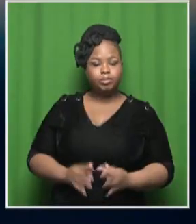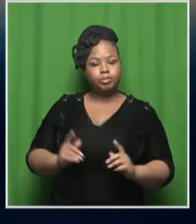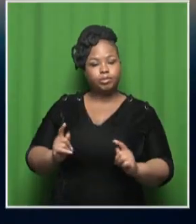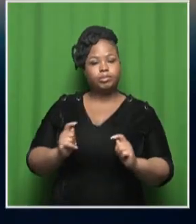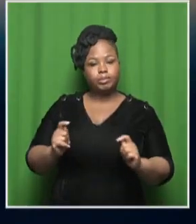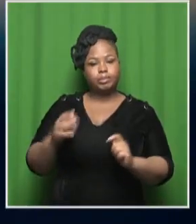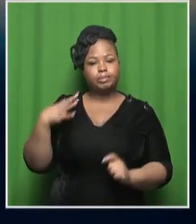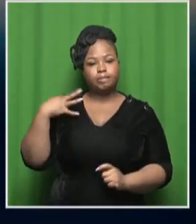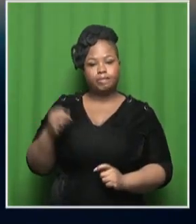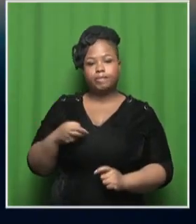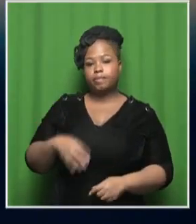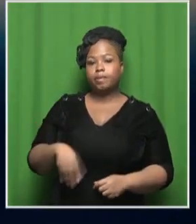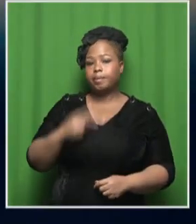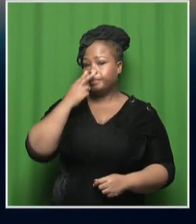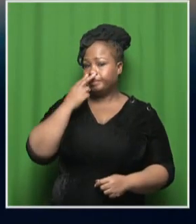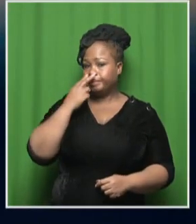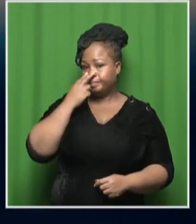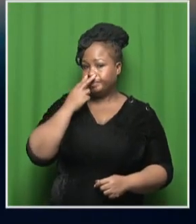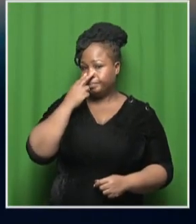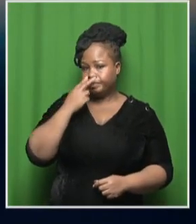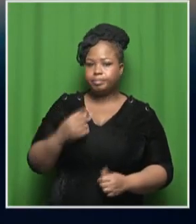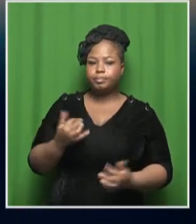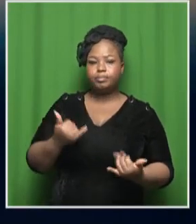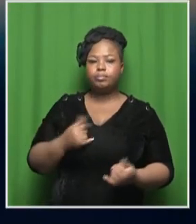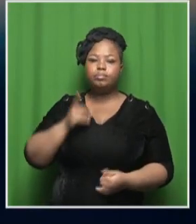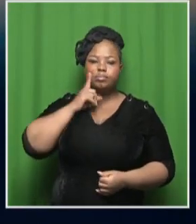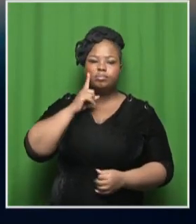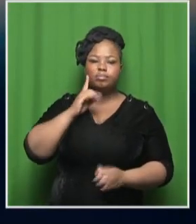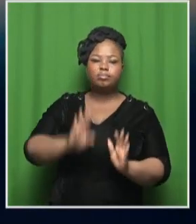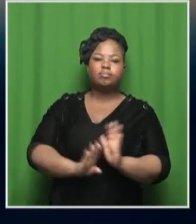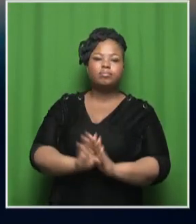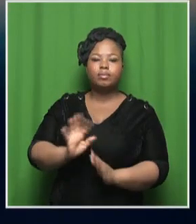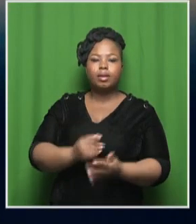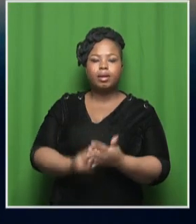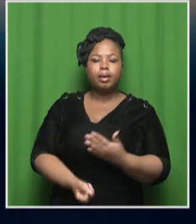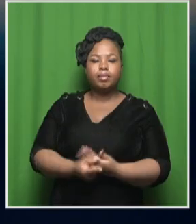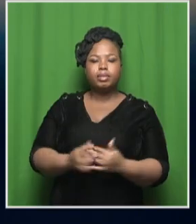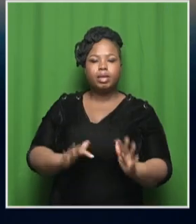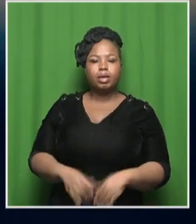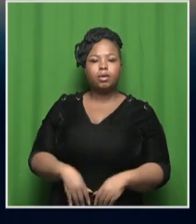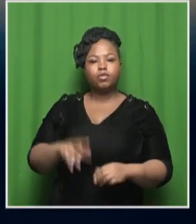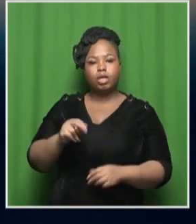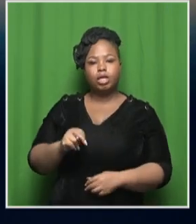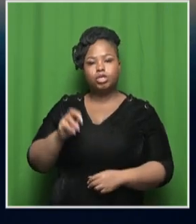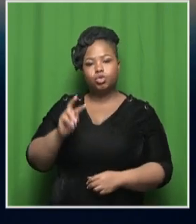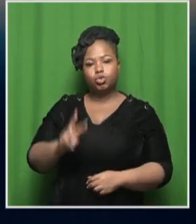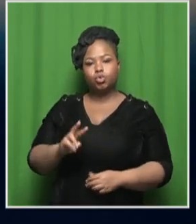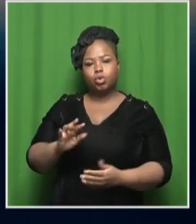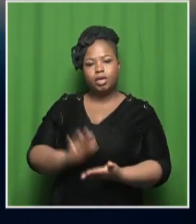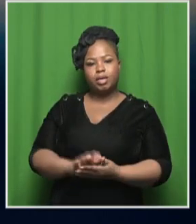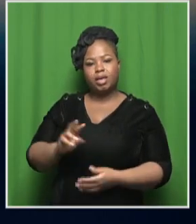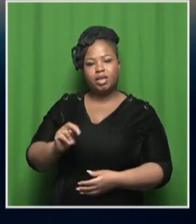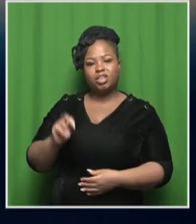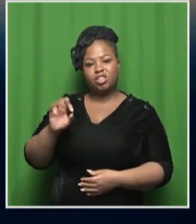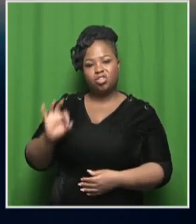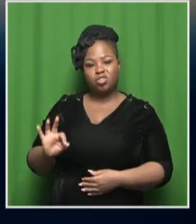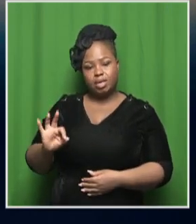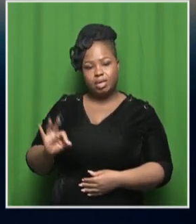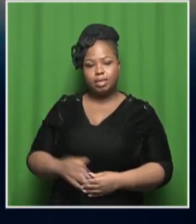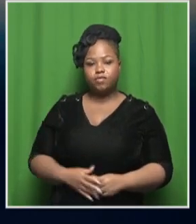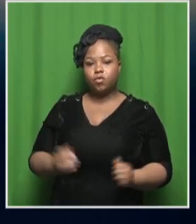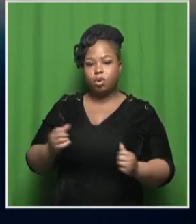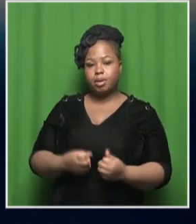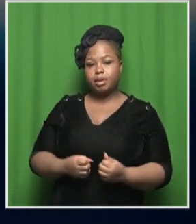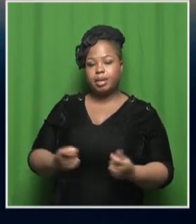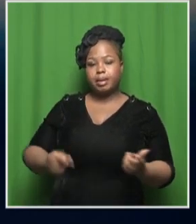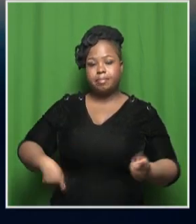Transport Minister Barbara Creecy will today check on progress on a multi-billion rand project on the N2 and another on the